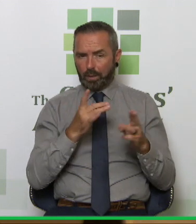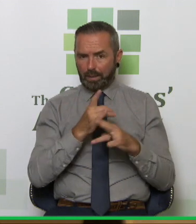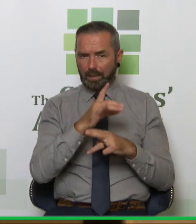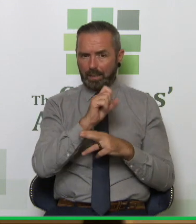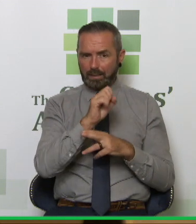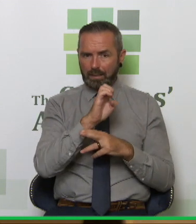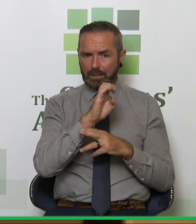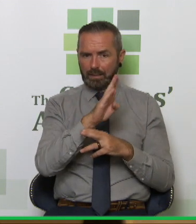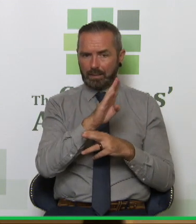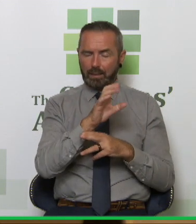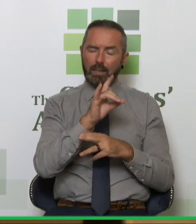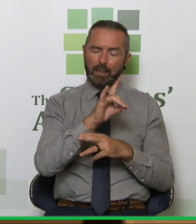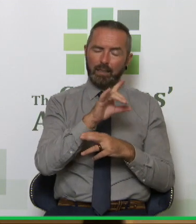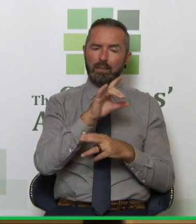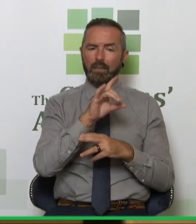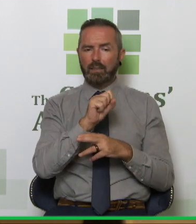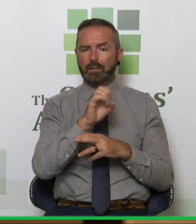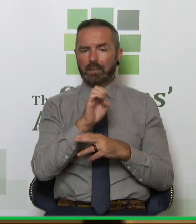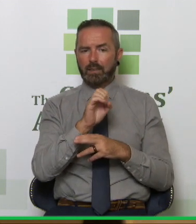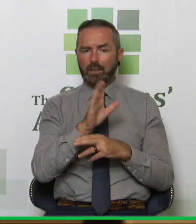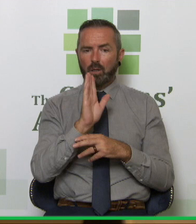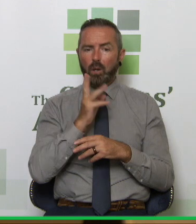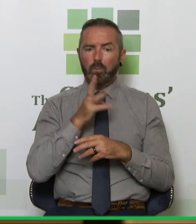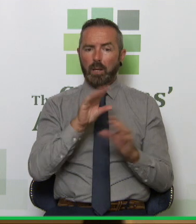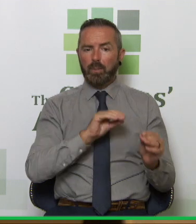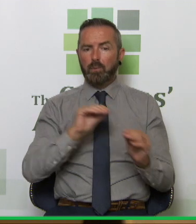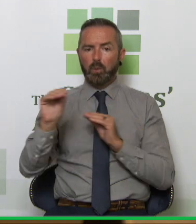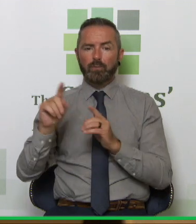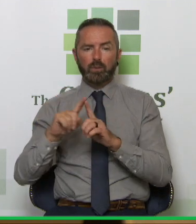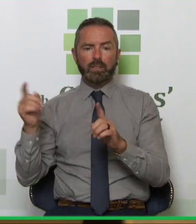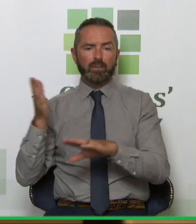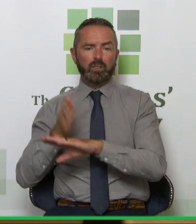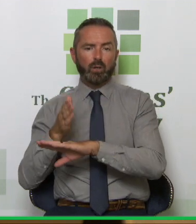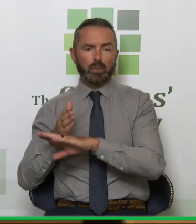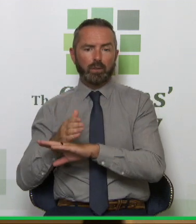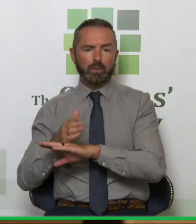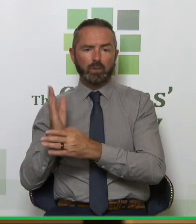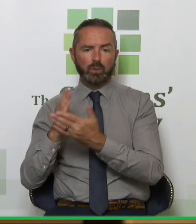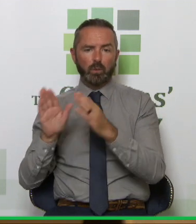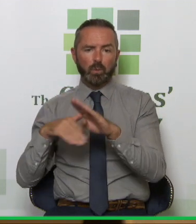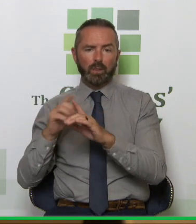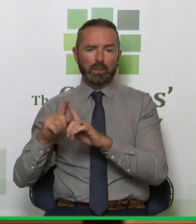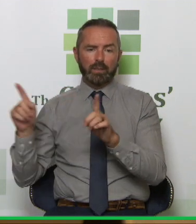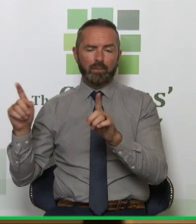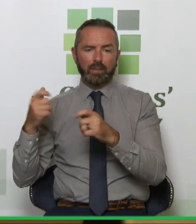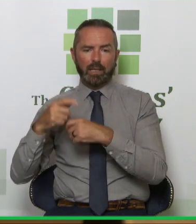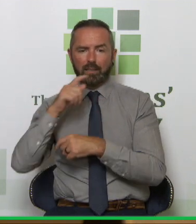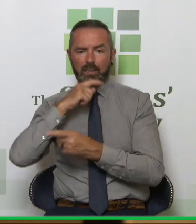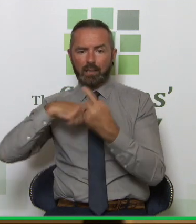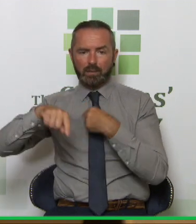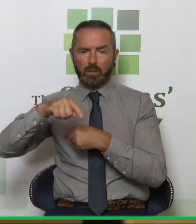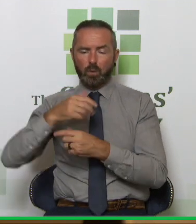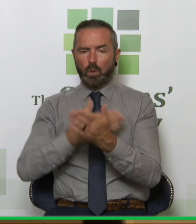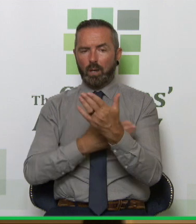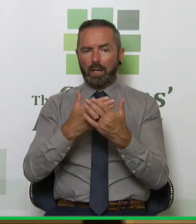years, that those 18 workers could be moved to plug a gap somewhere else, and suddenly I'd be told, yeah, the